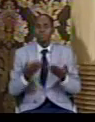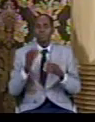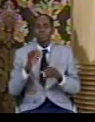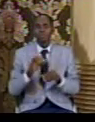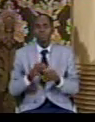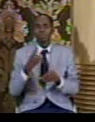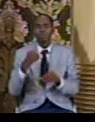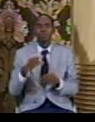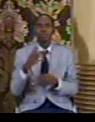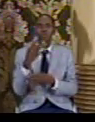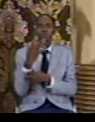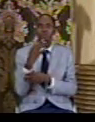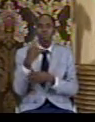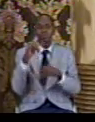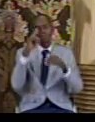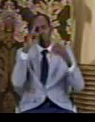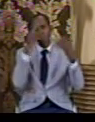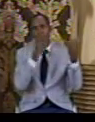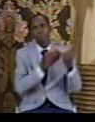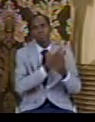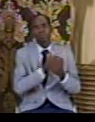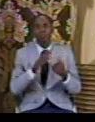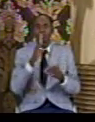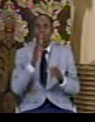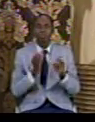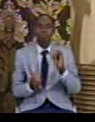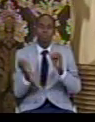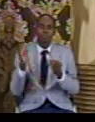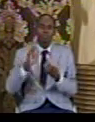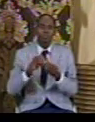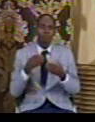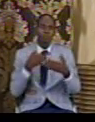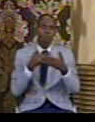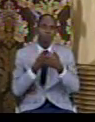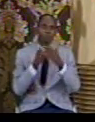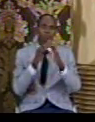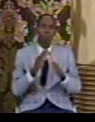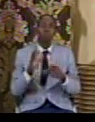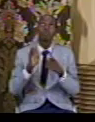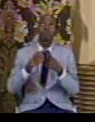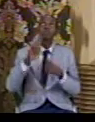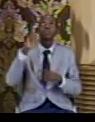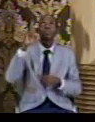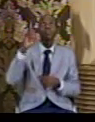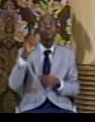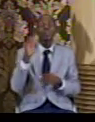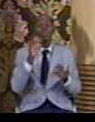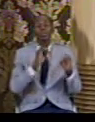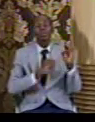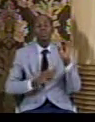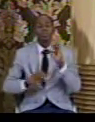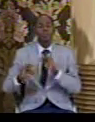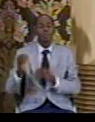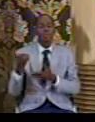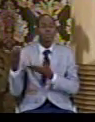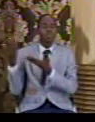hands of faith and be closer drawn to thee. Oh, draw me